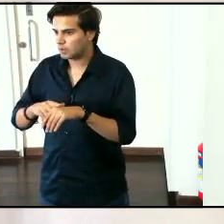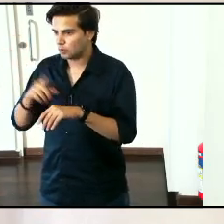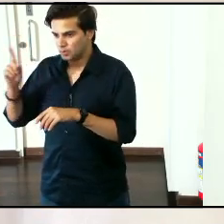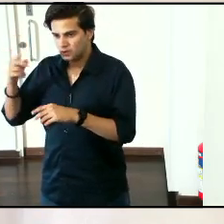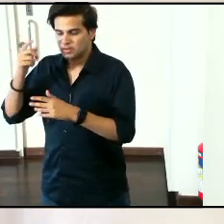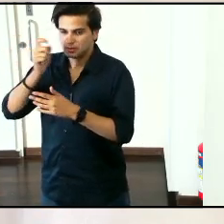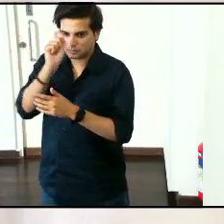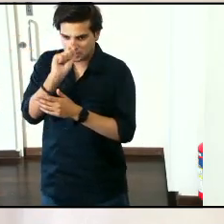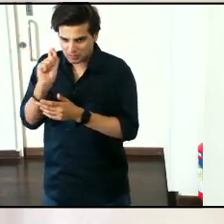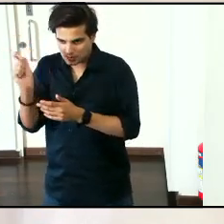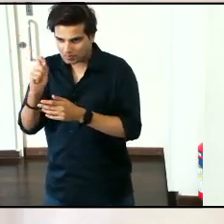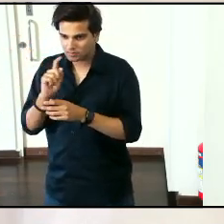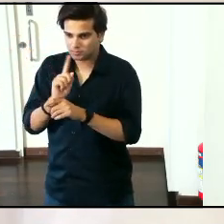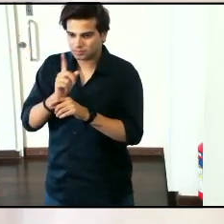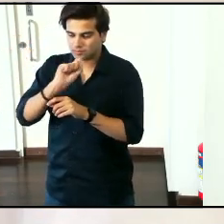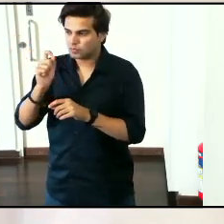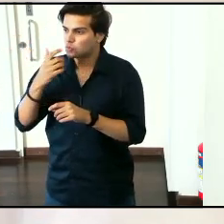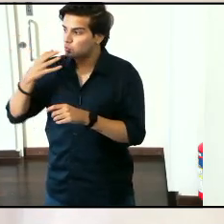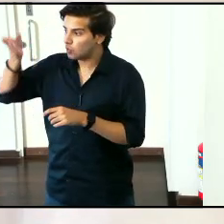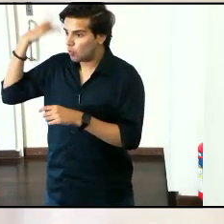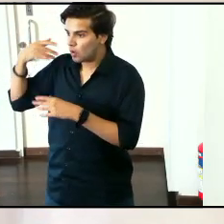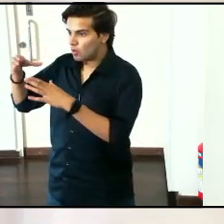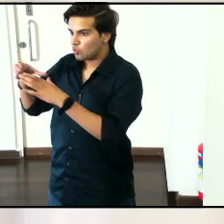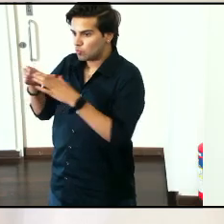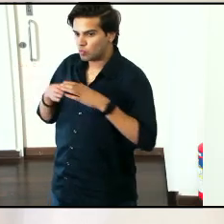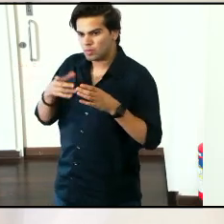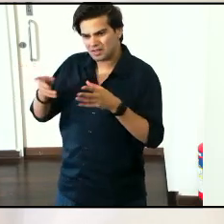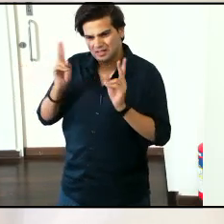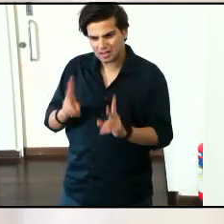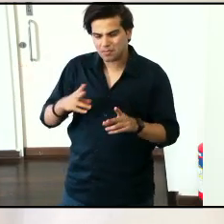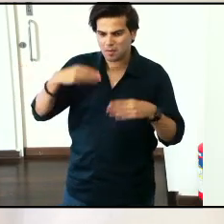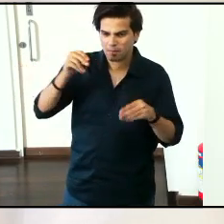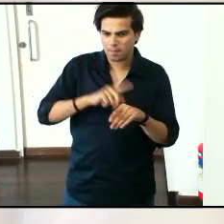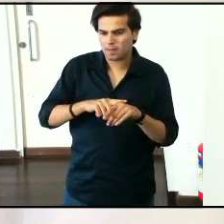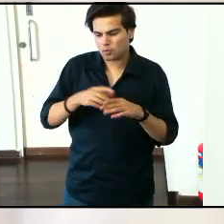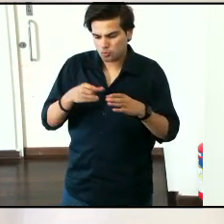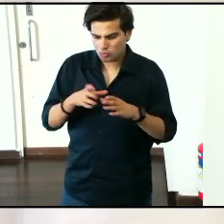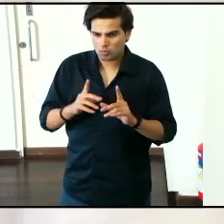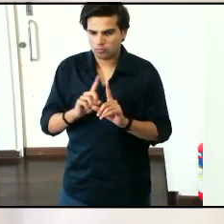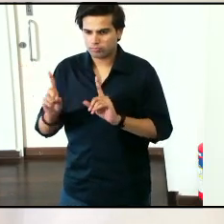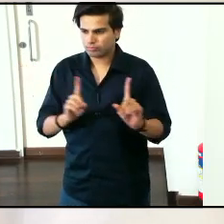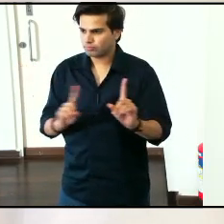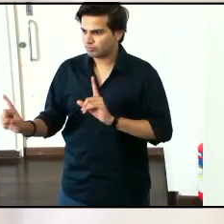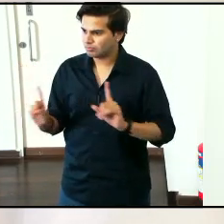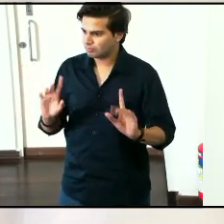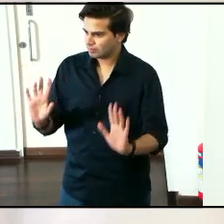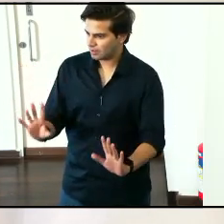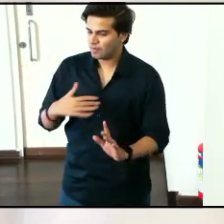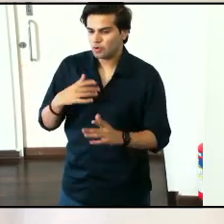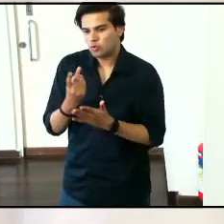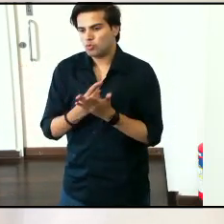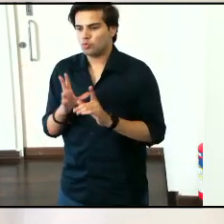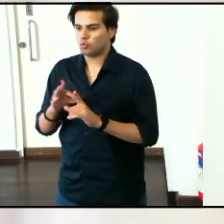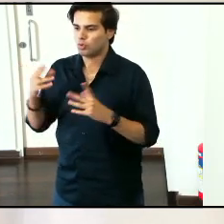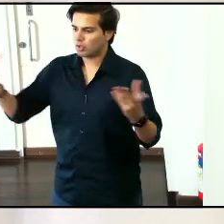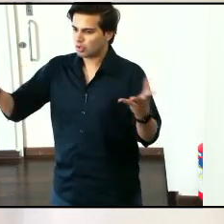sketch pens, and that's what we had. Most groups had only this. We were not even a group. We were just a bunch of people who were trying to do